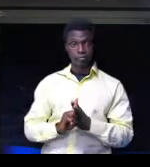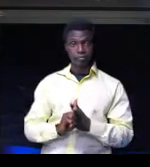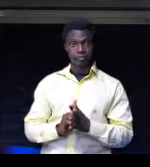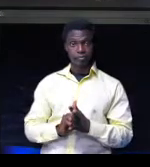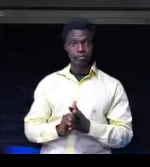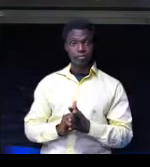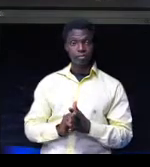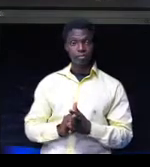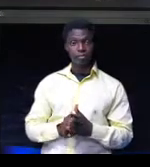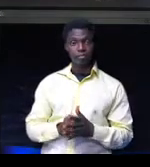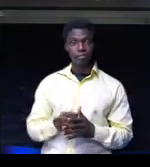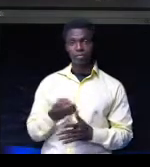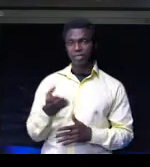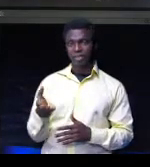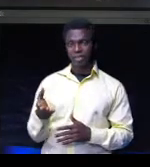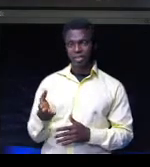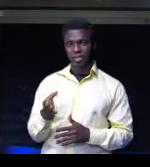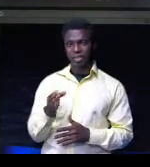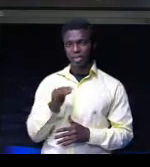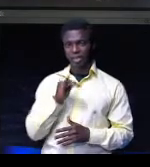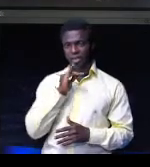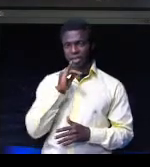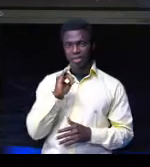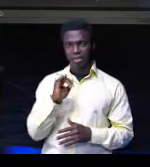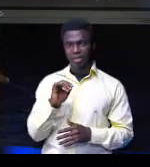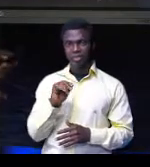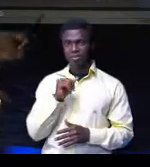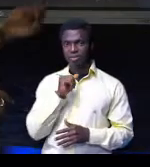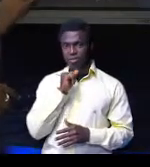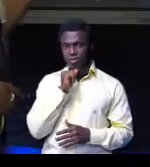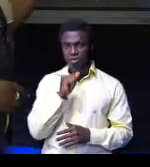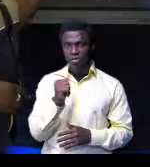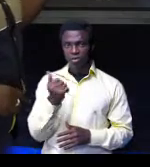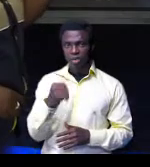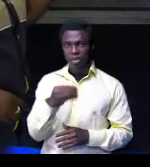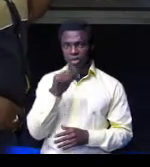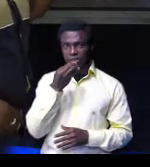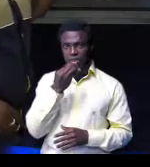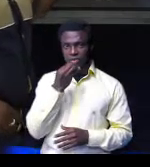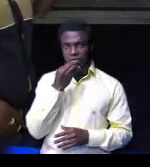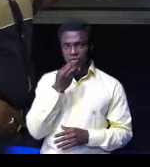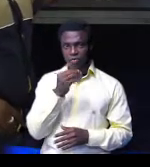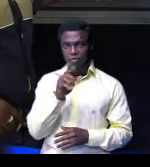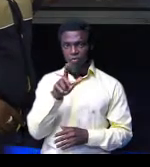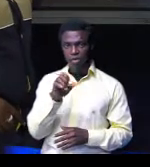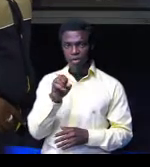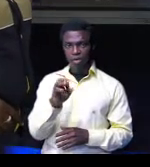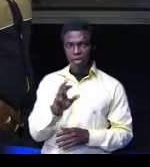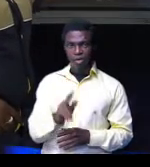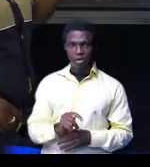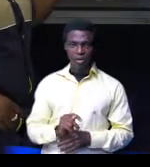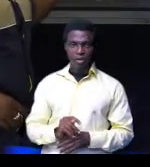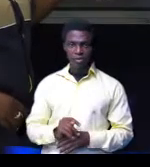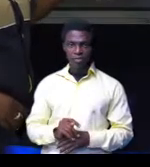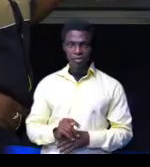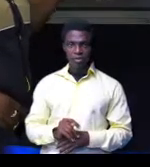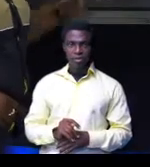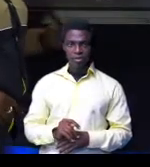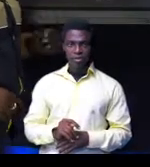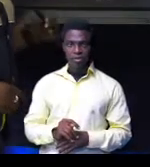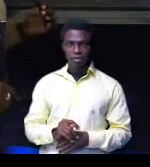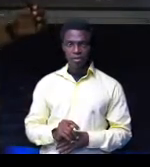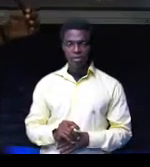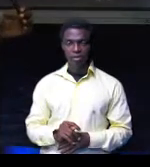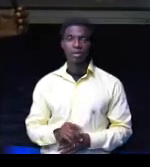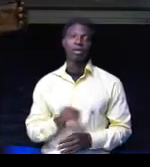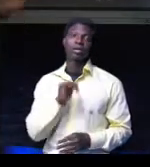Example, there isn't any food left. Look at the sentence. There isn't any food